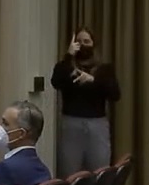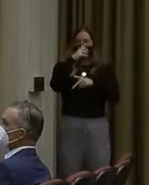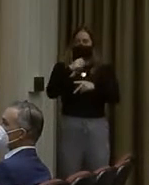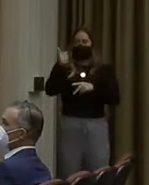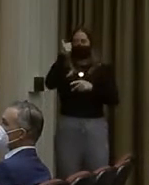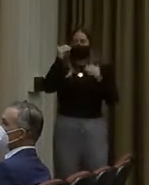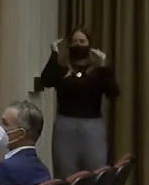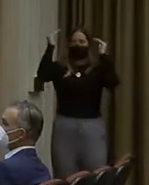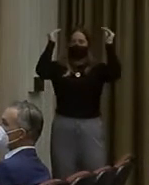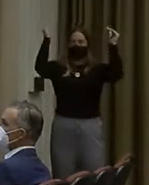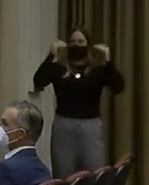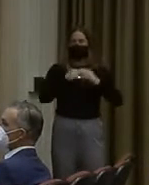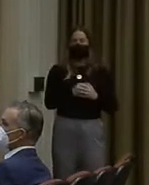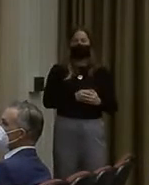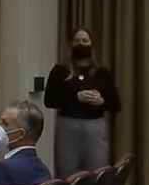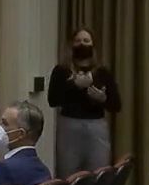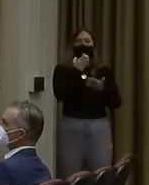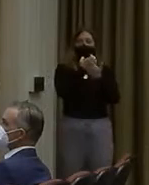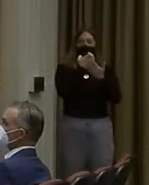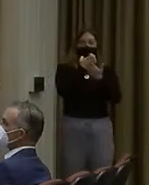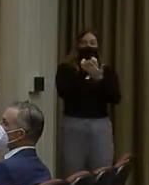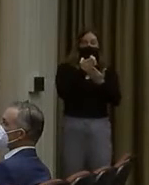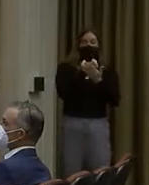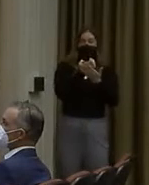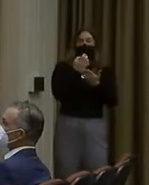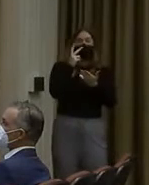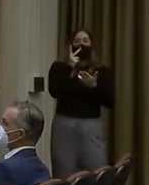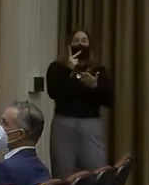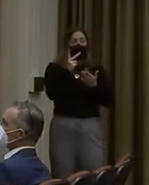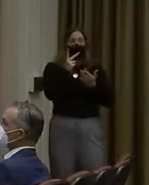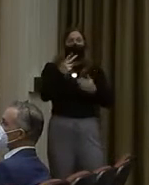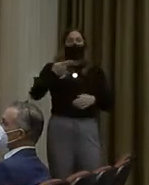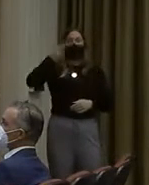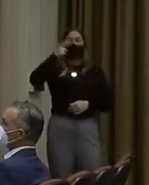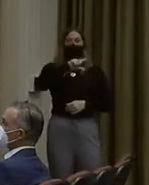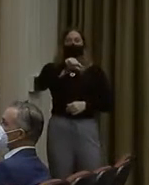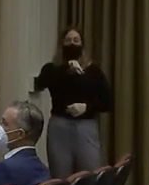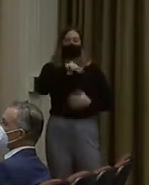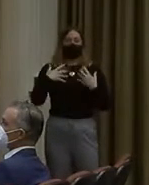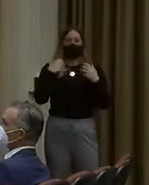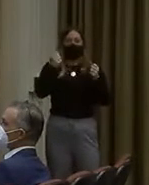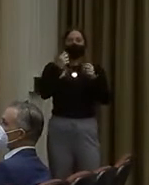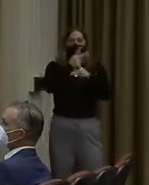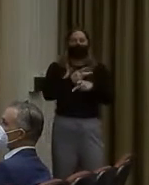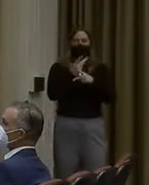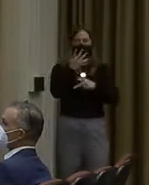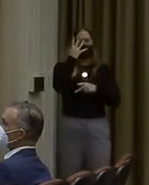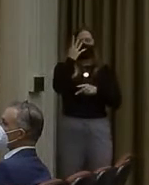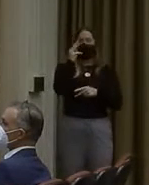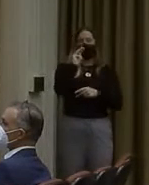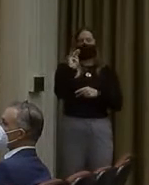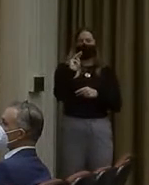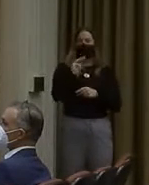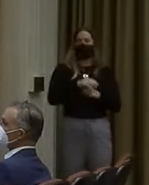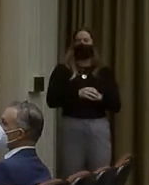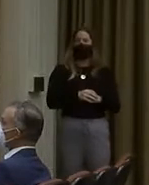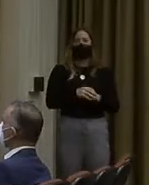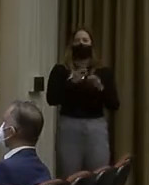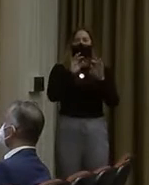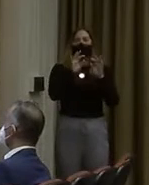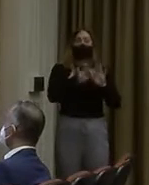focus on 4 evidence-based contributors to high-quality, cost-effective care, which are known as the 4 M's: what